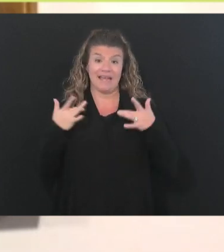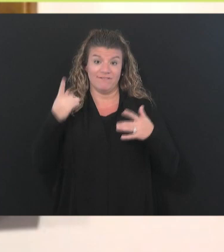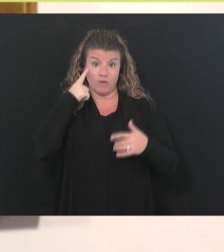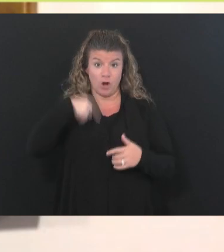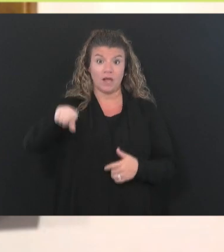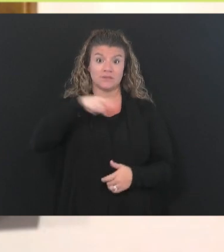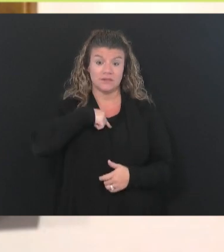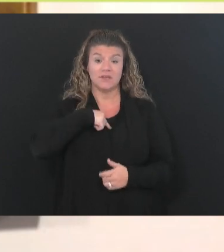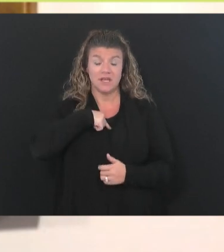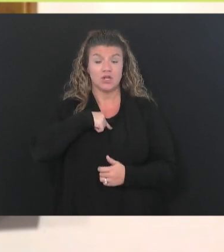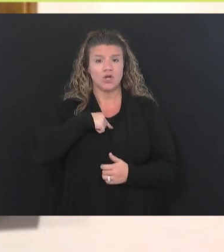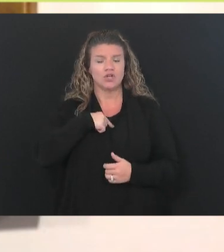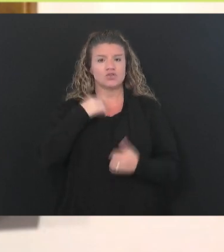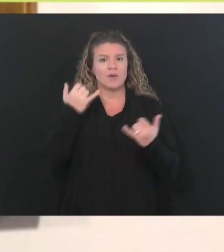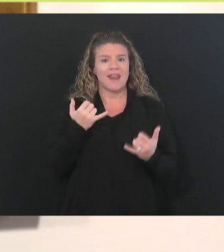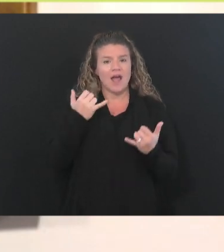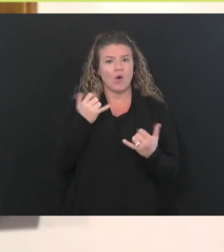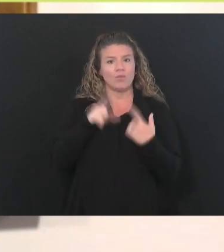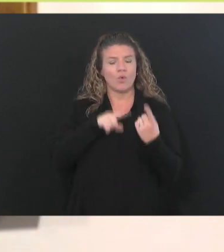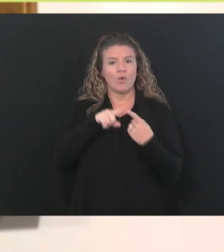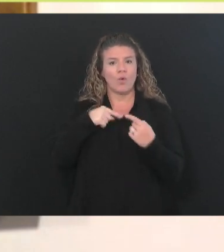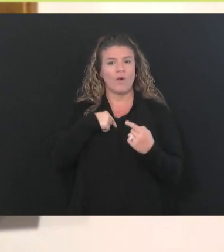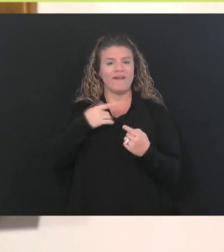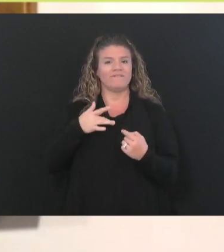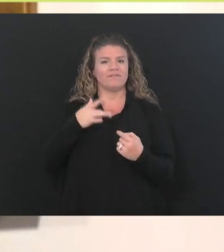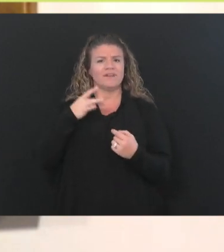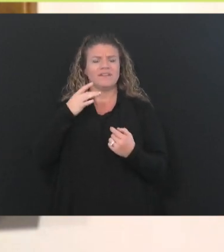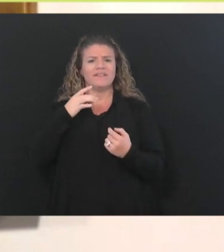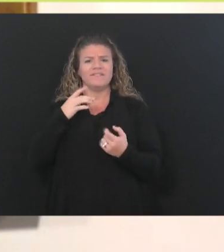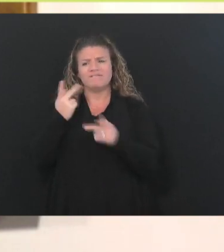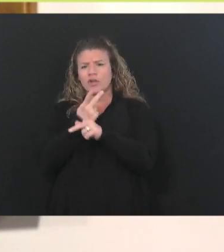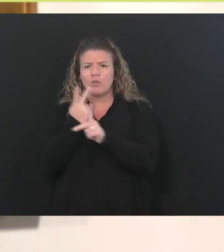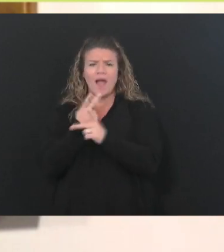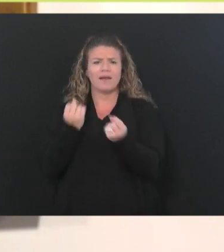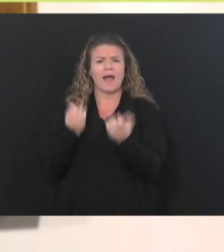exciting. When it comes to having other supplies and